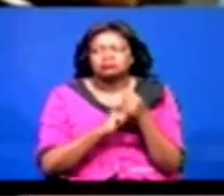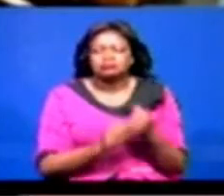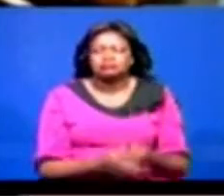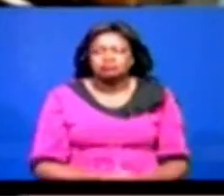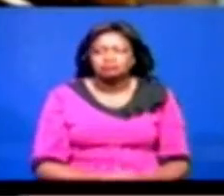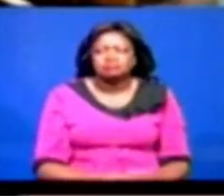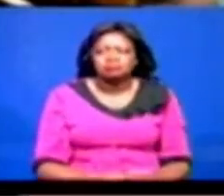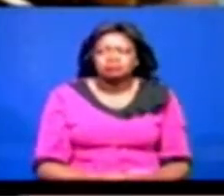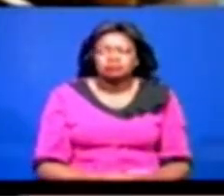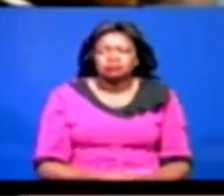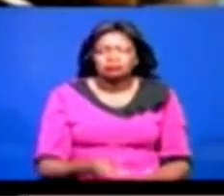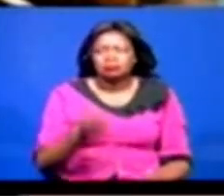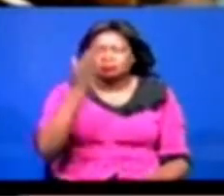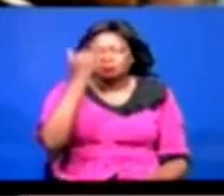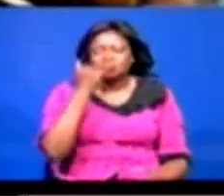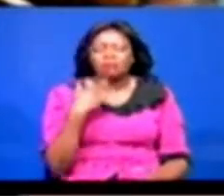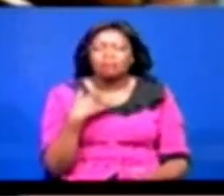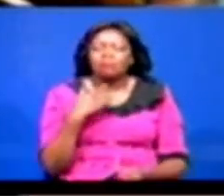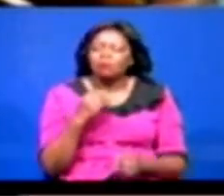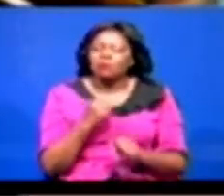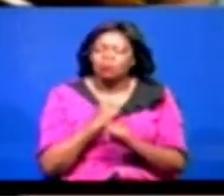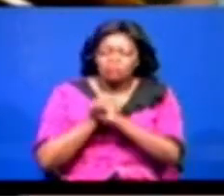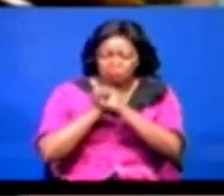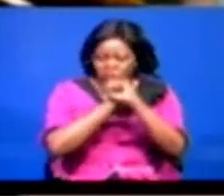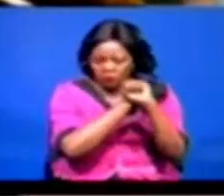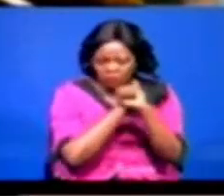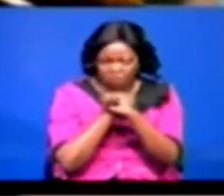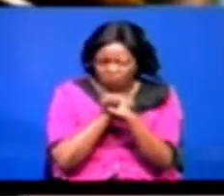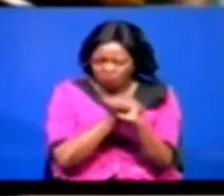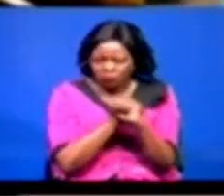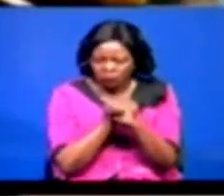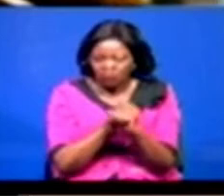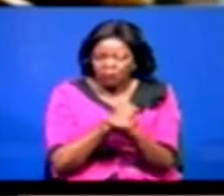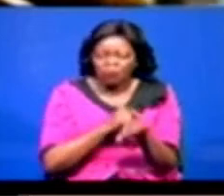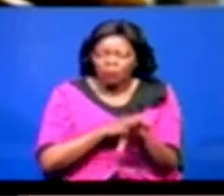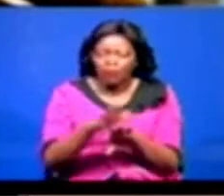for purposes of securing that transmission.